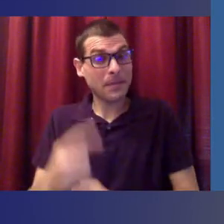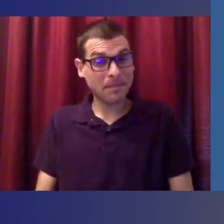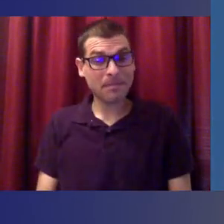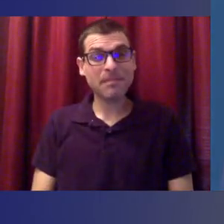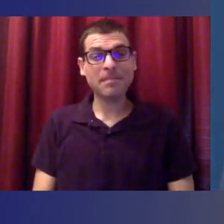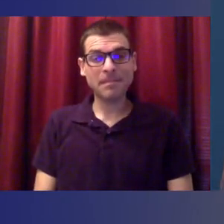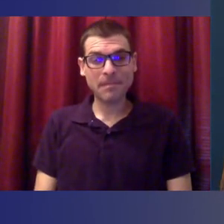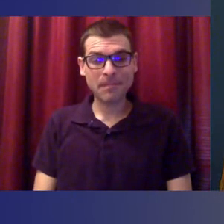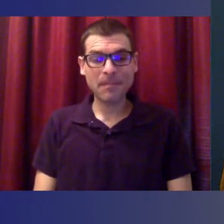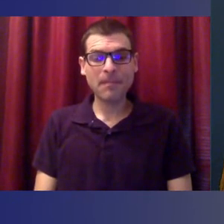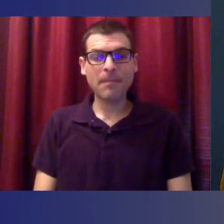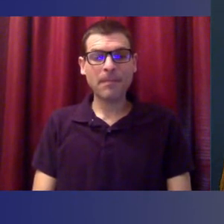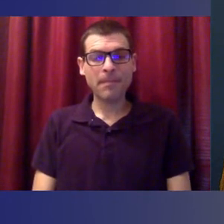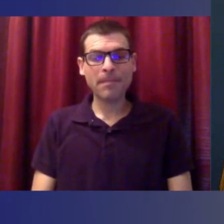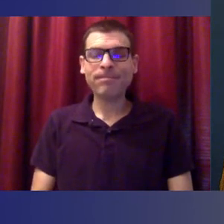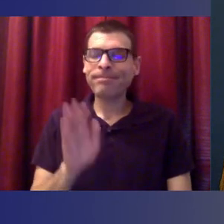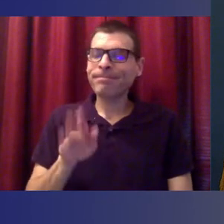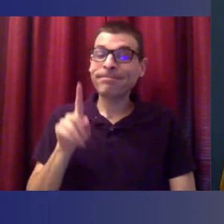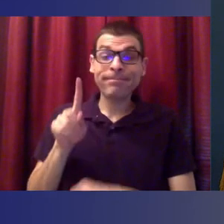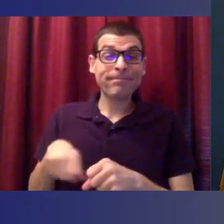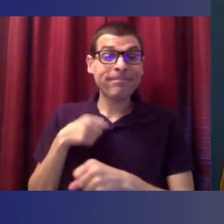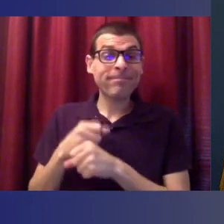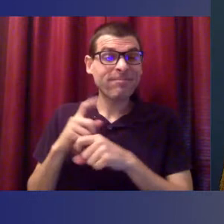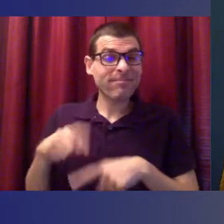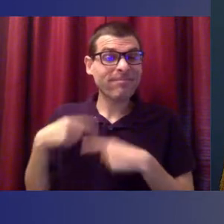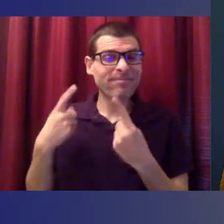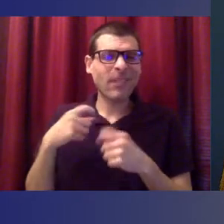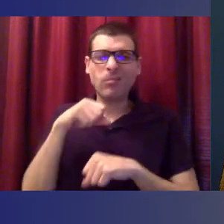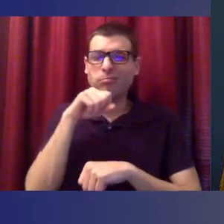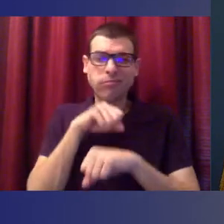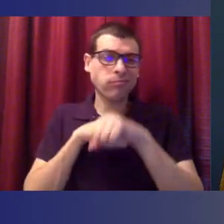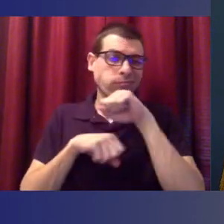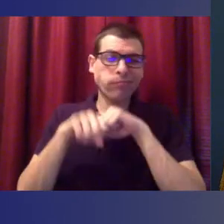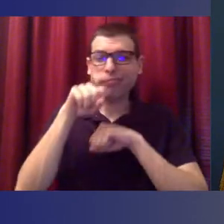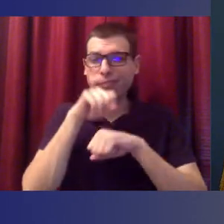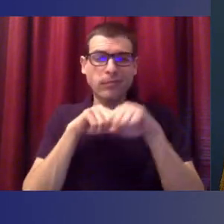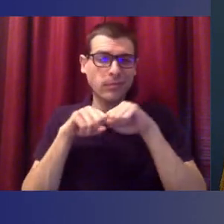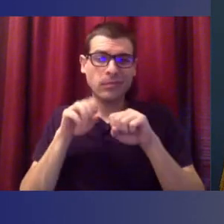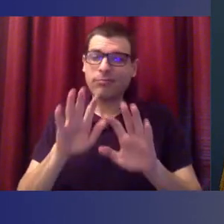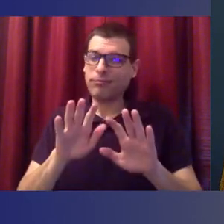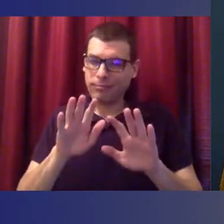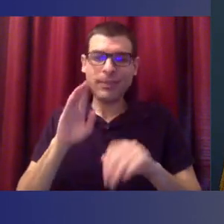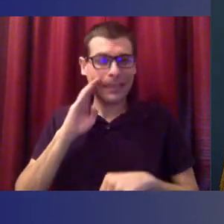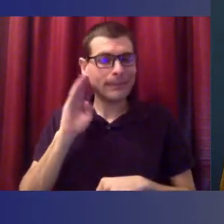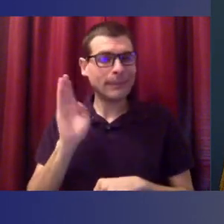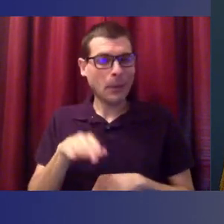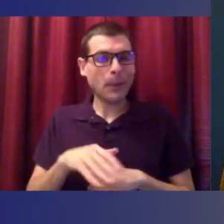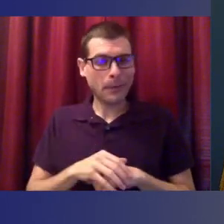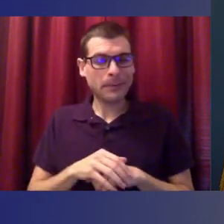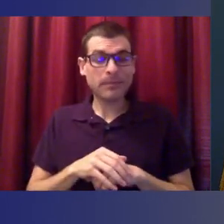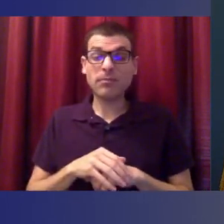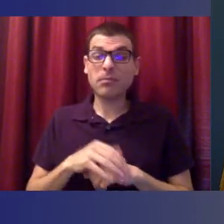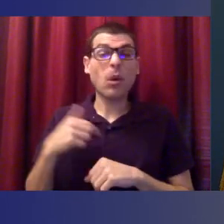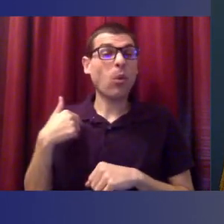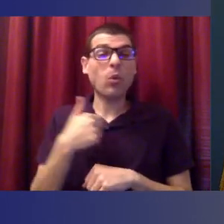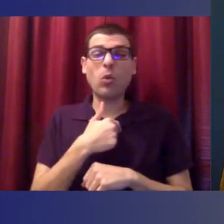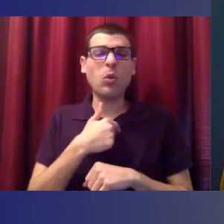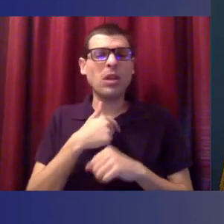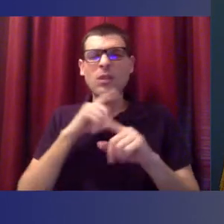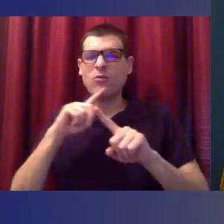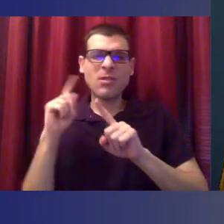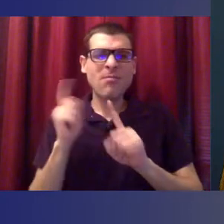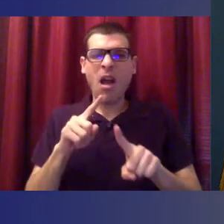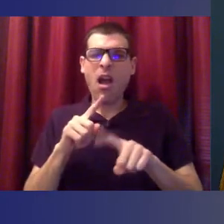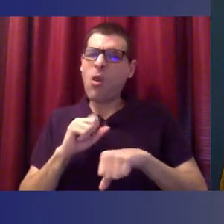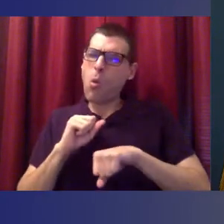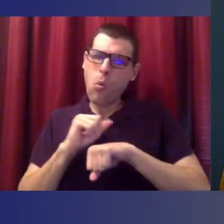Every challenge of the last year has been met by the dedication, ingenuity, and adaptability of Multnomah County's 6,000